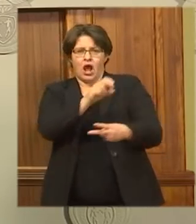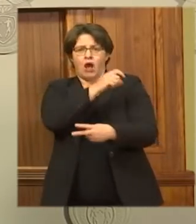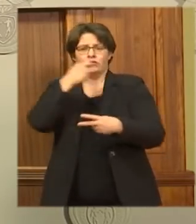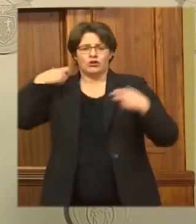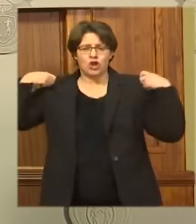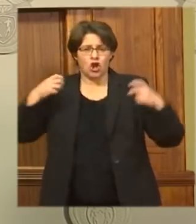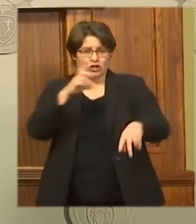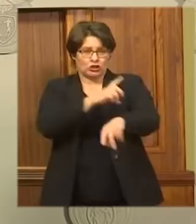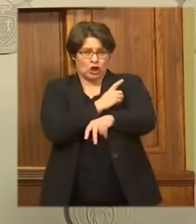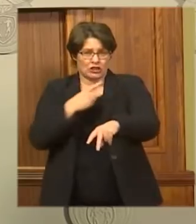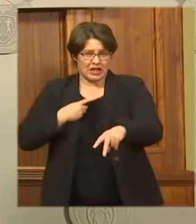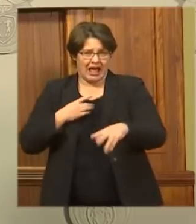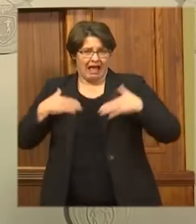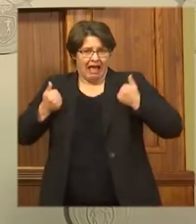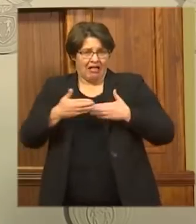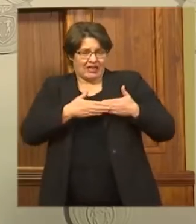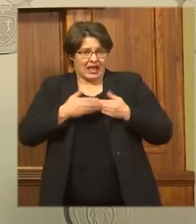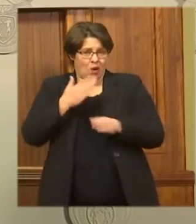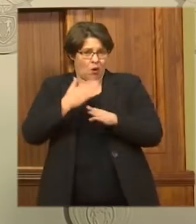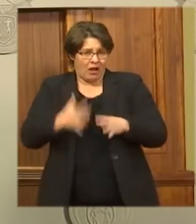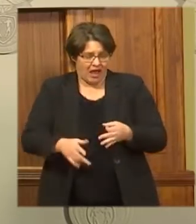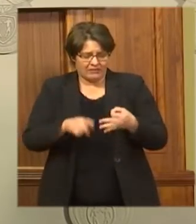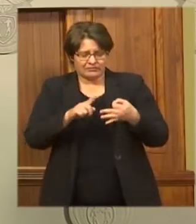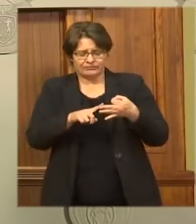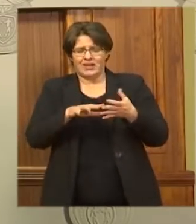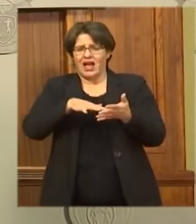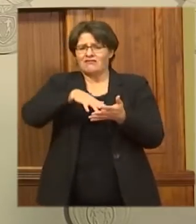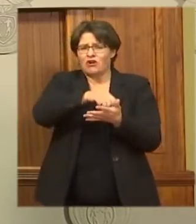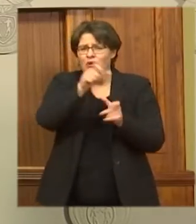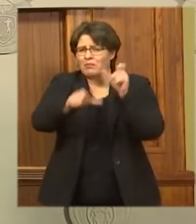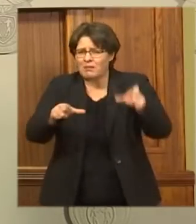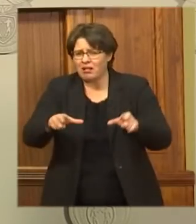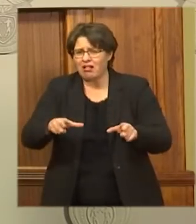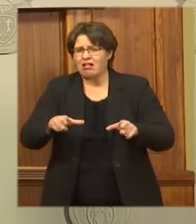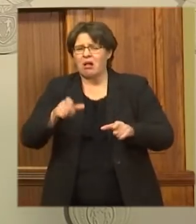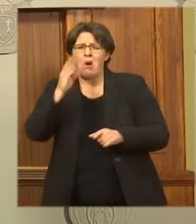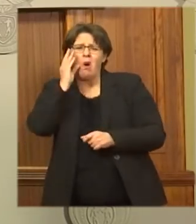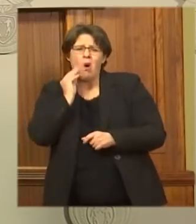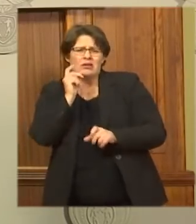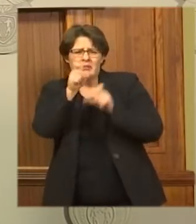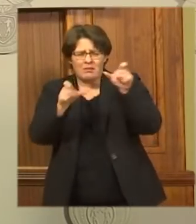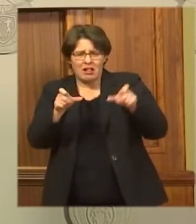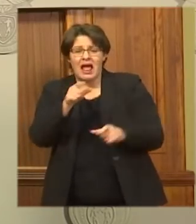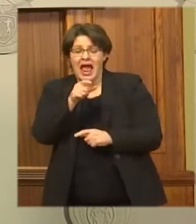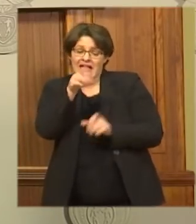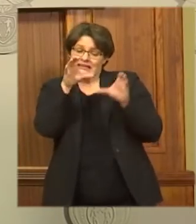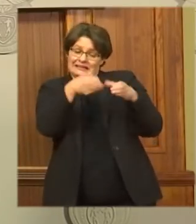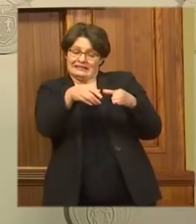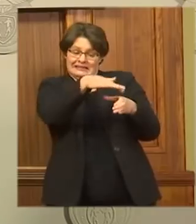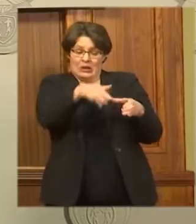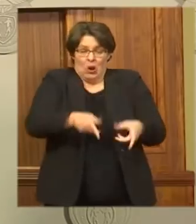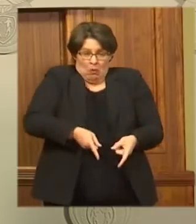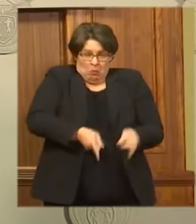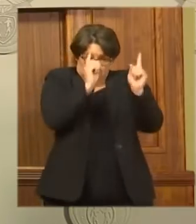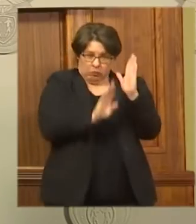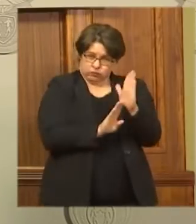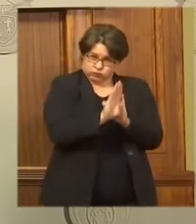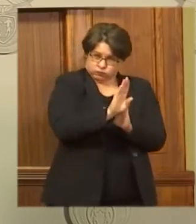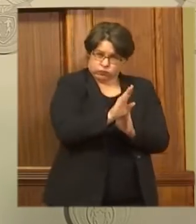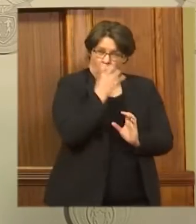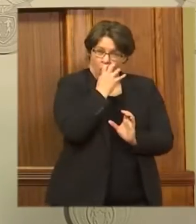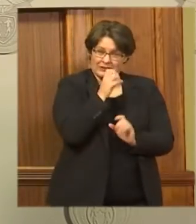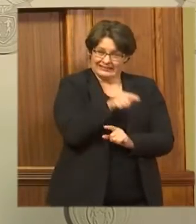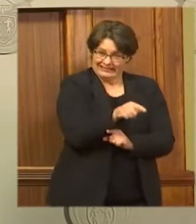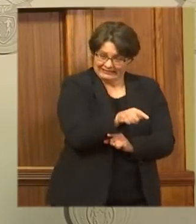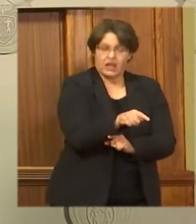workers, vulnerable people like the elderly, and in hotspot areas. Although